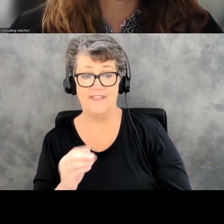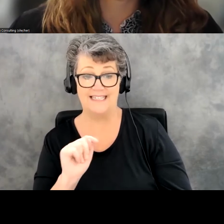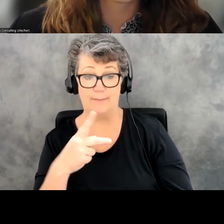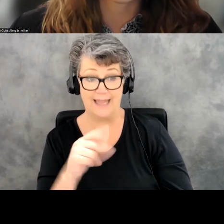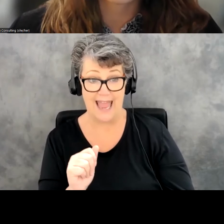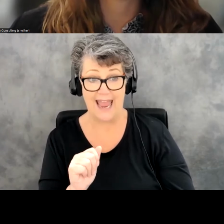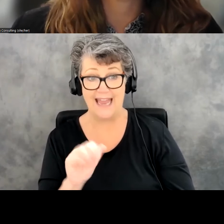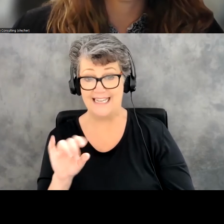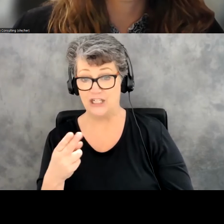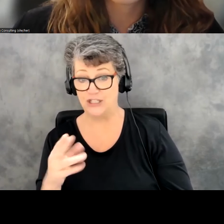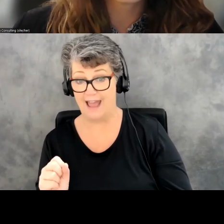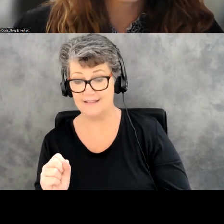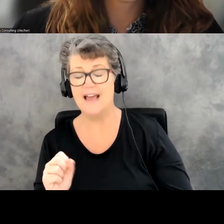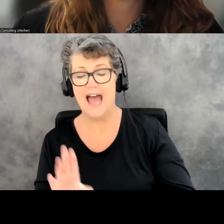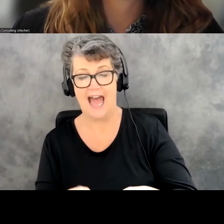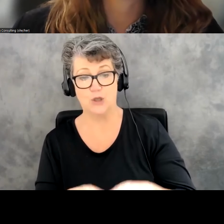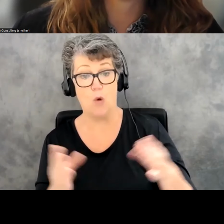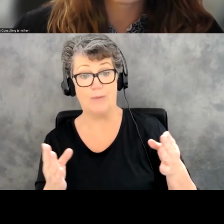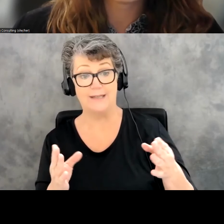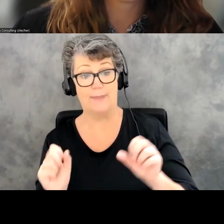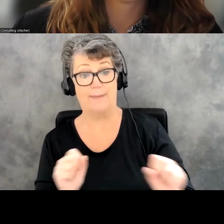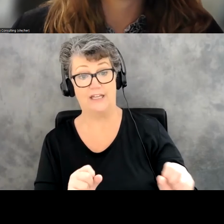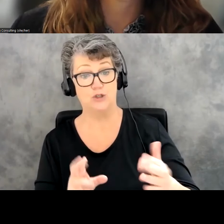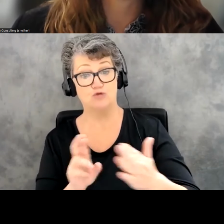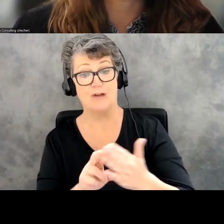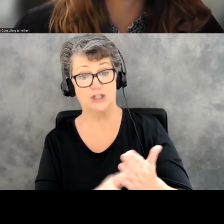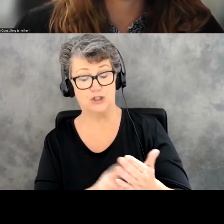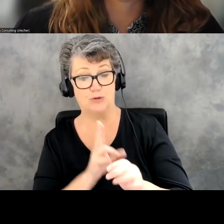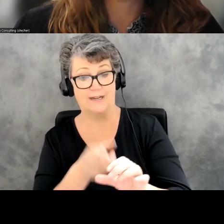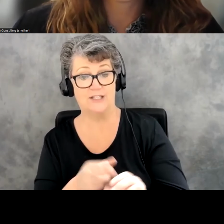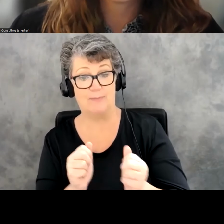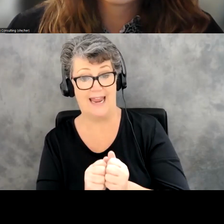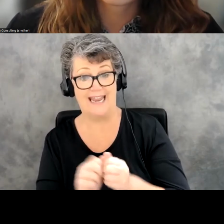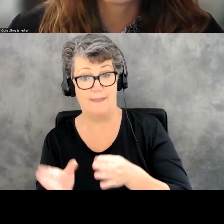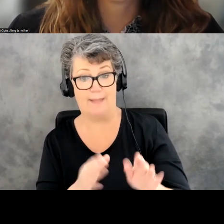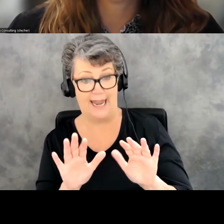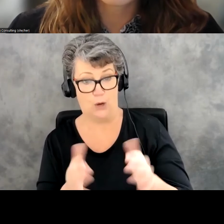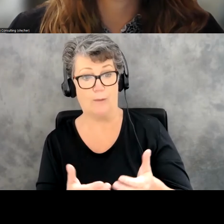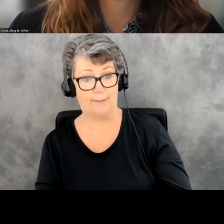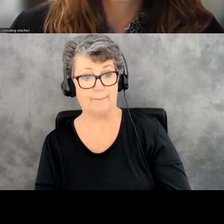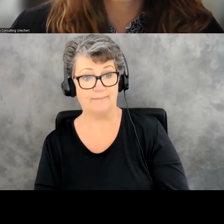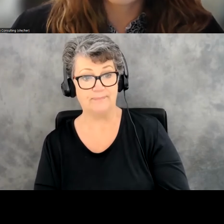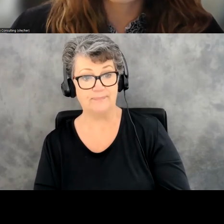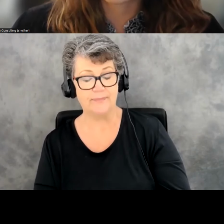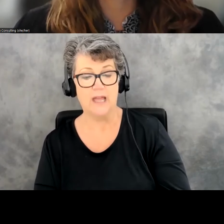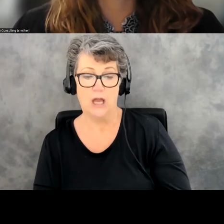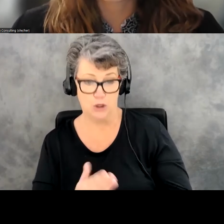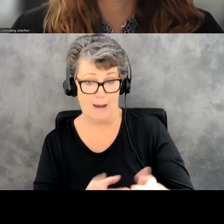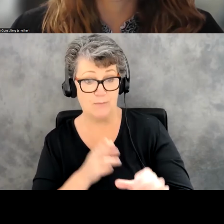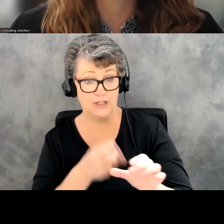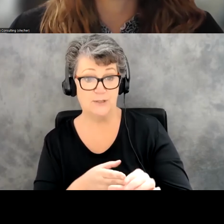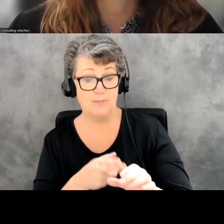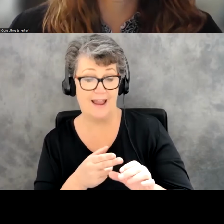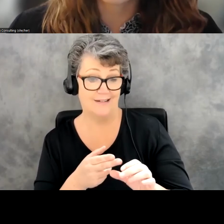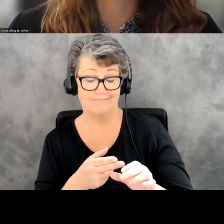opened up the opportunity to register to participate in a collaborative planning group. You may participate in more than